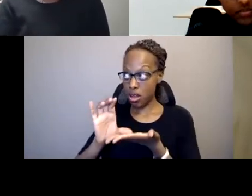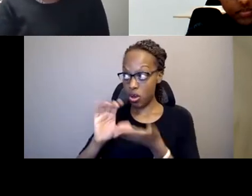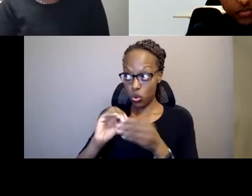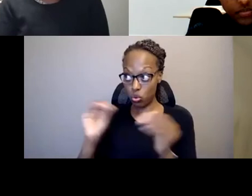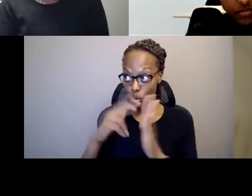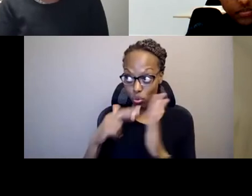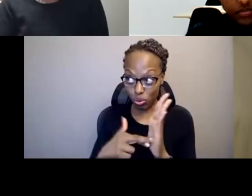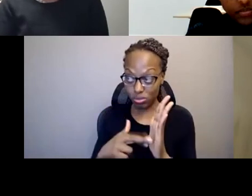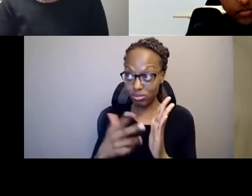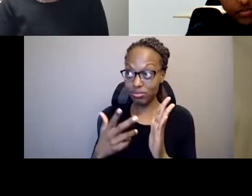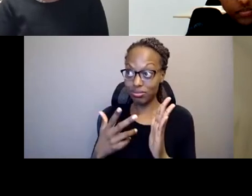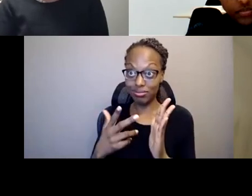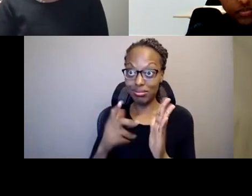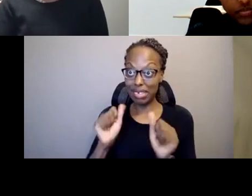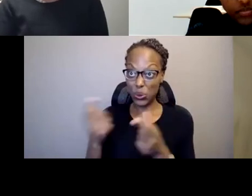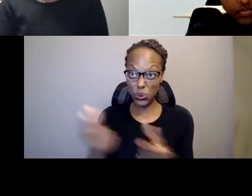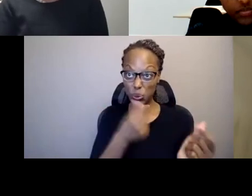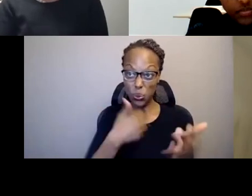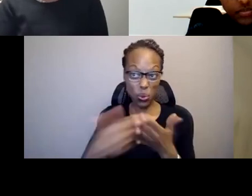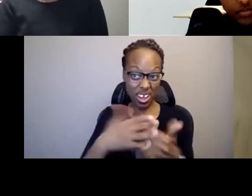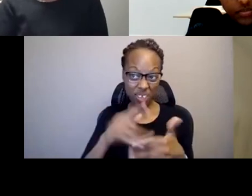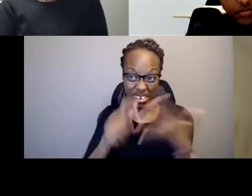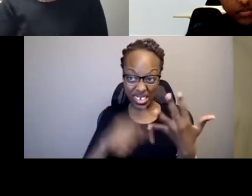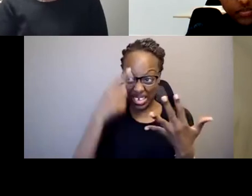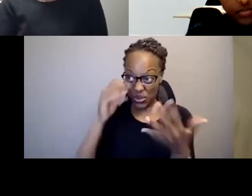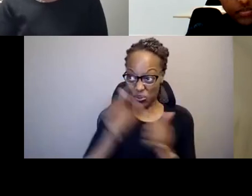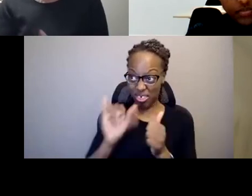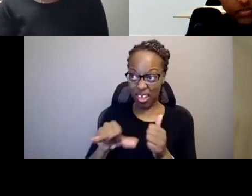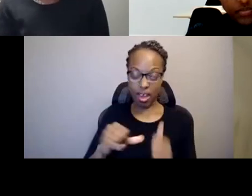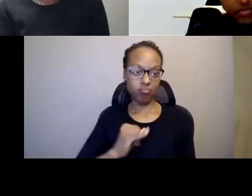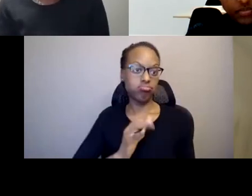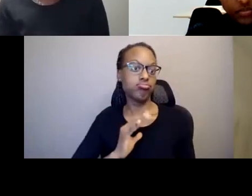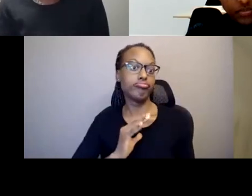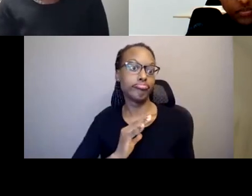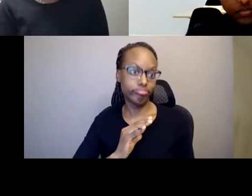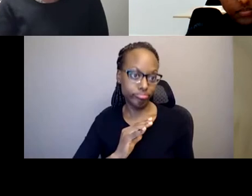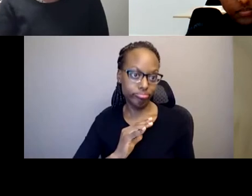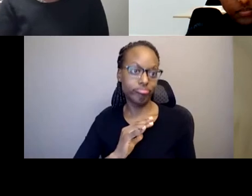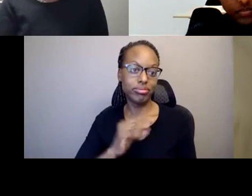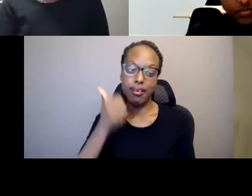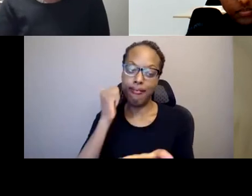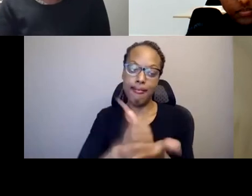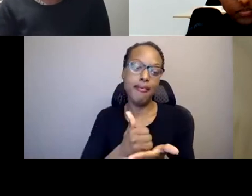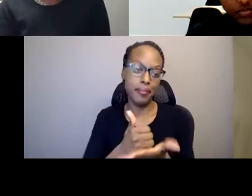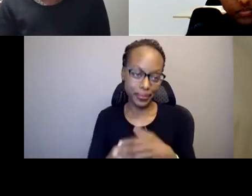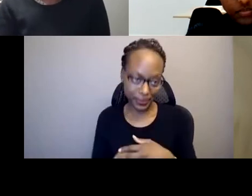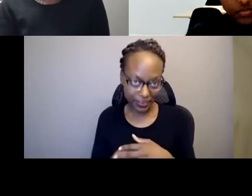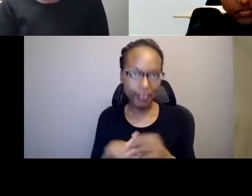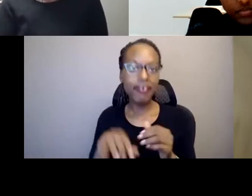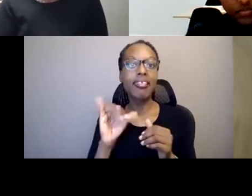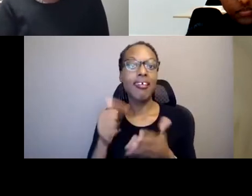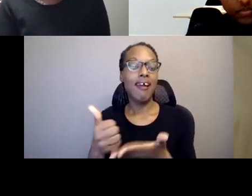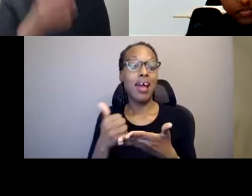phenomenal gift, and really helps us, get over the setbacks that we faced this year with